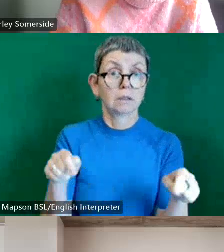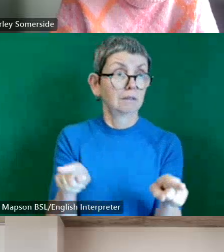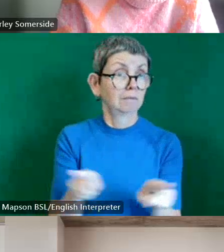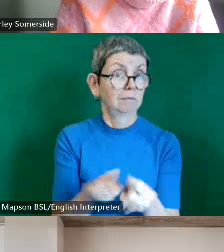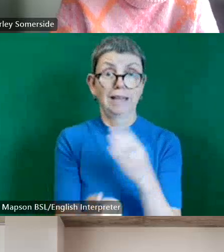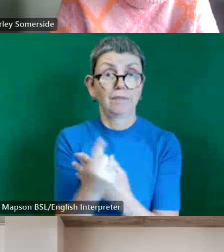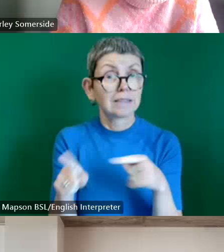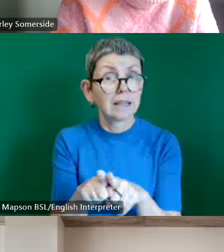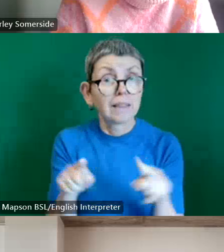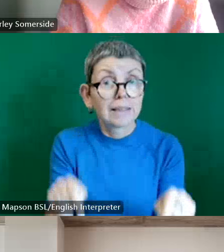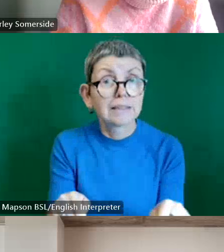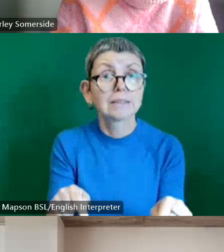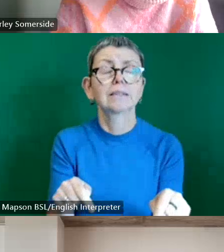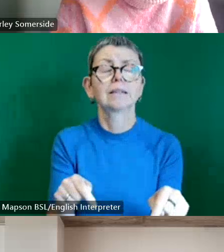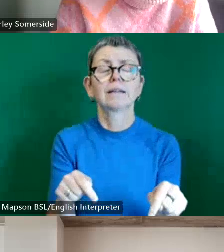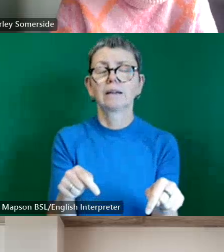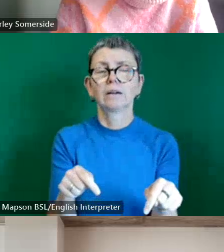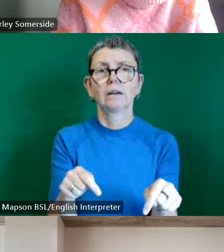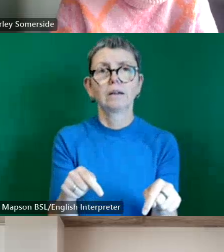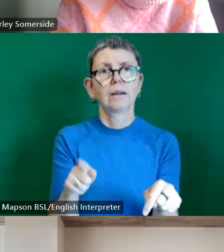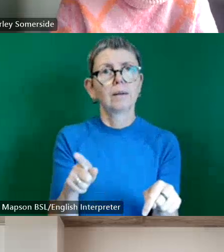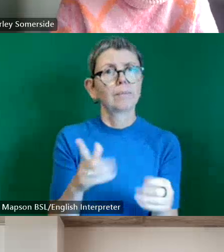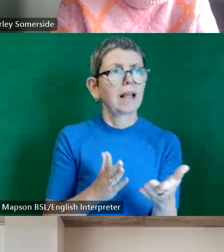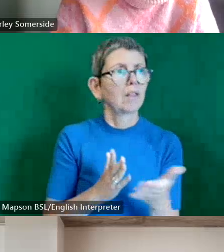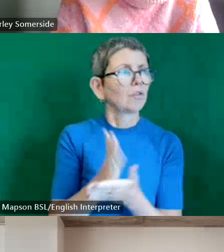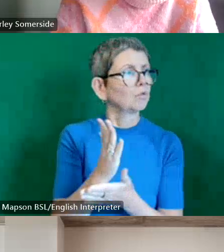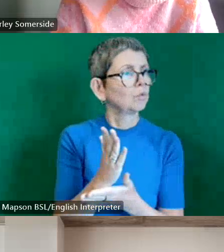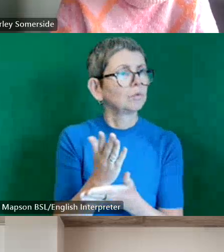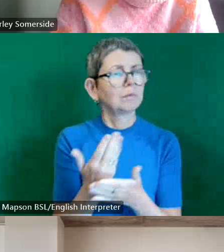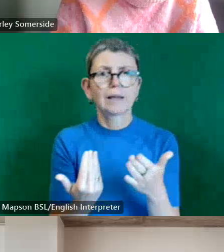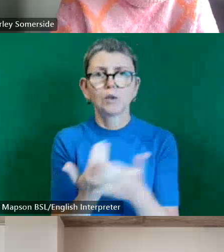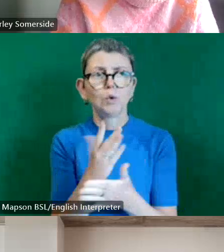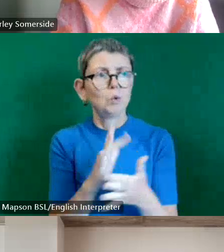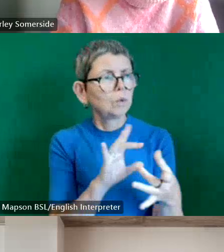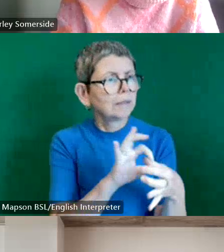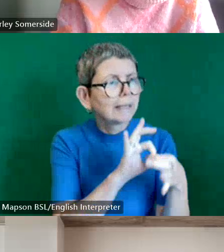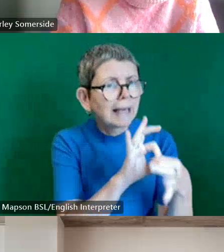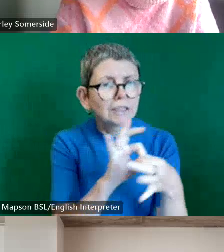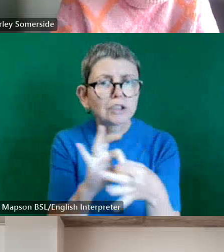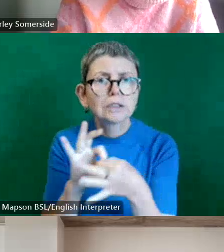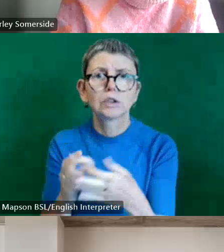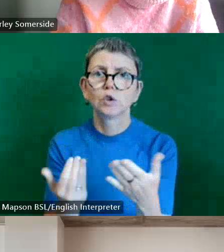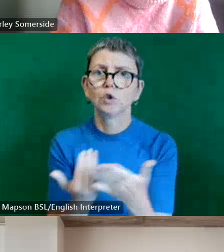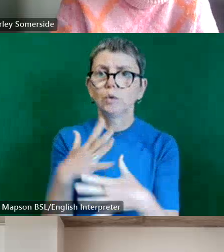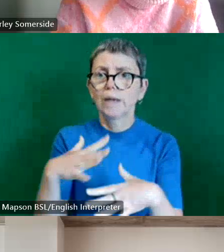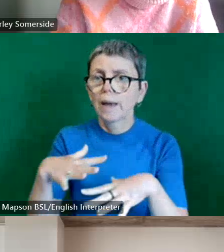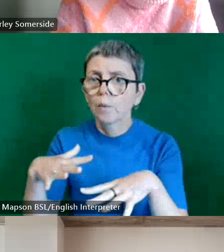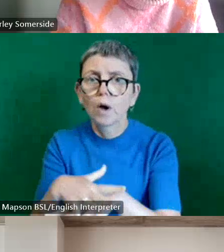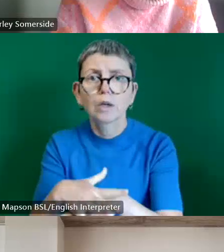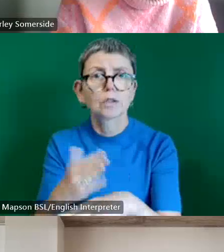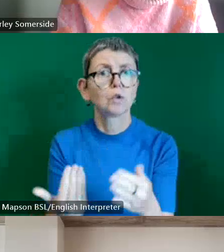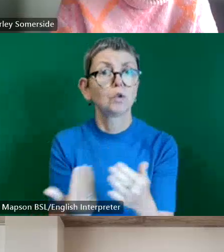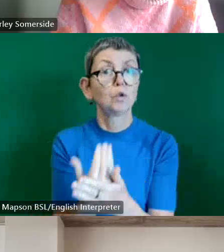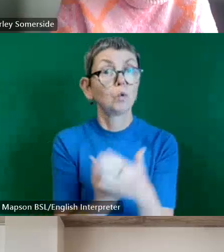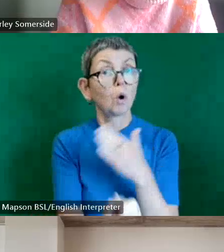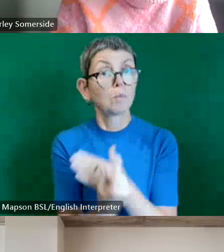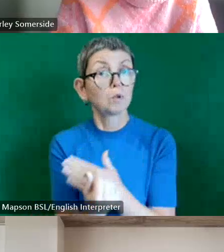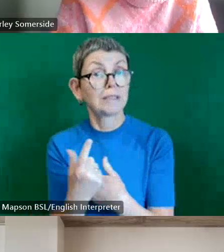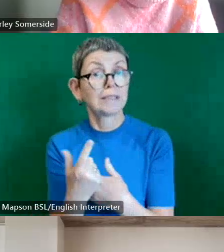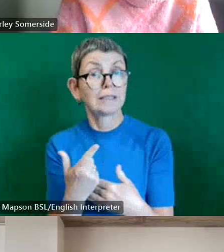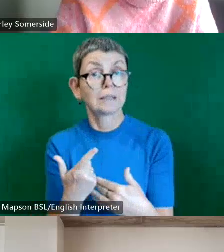community of practice events, and through new connections, new networks, new opportunities for collaboration that